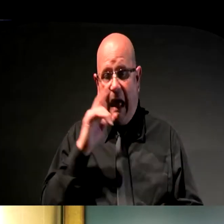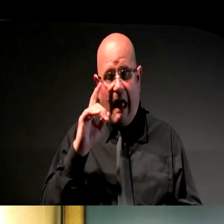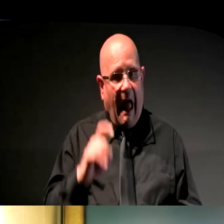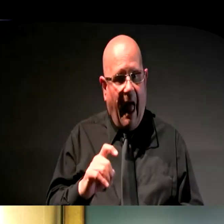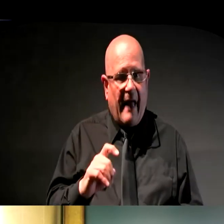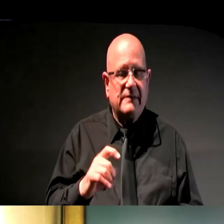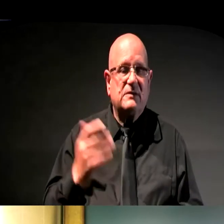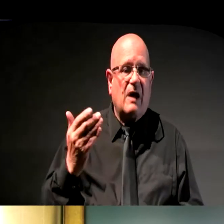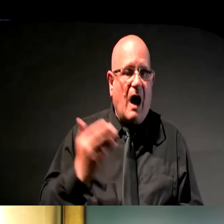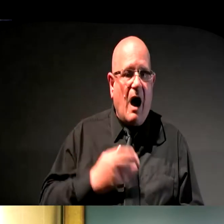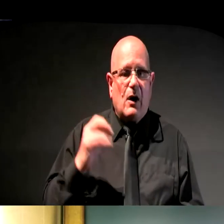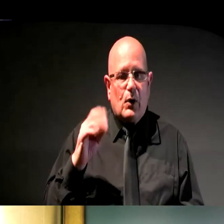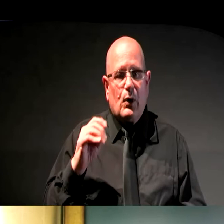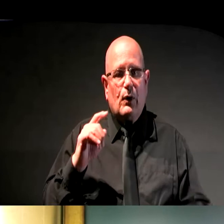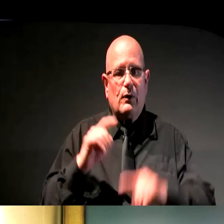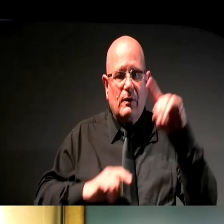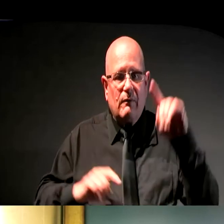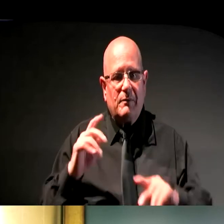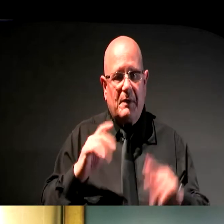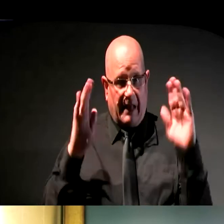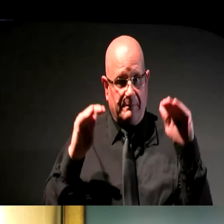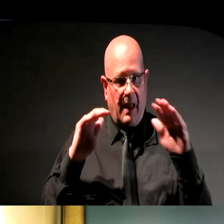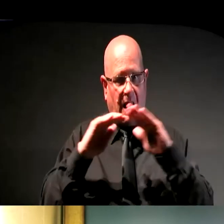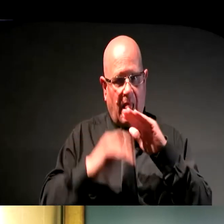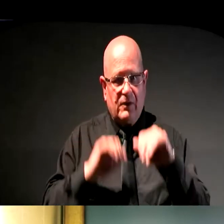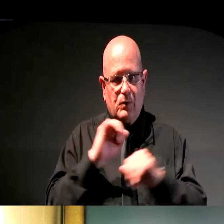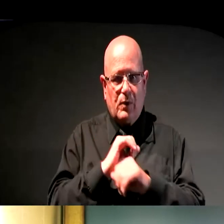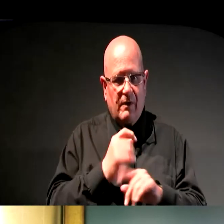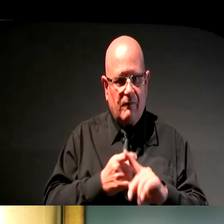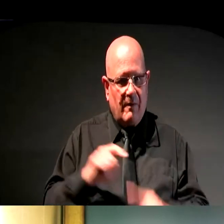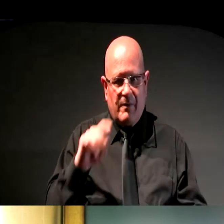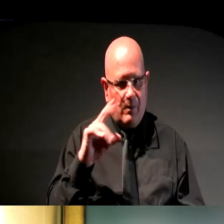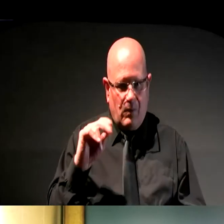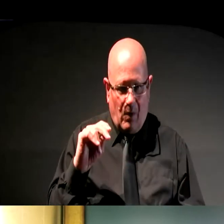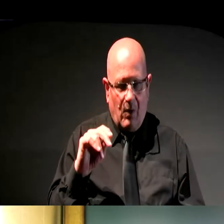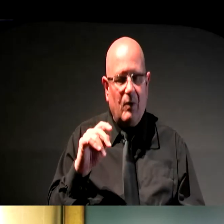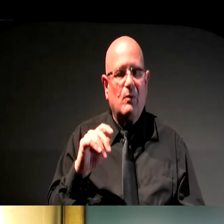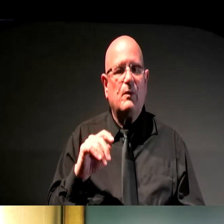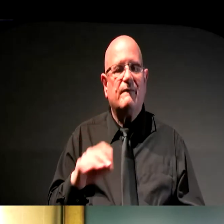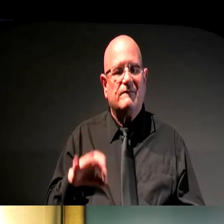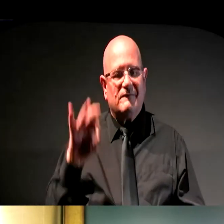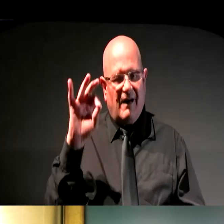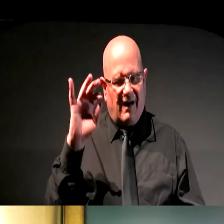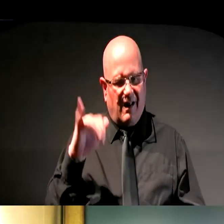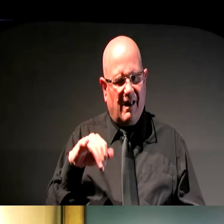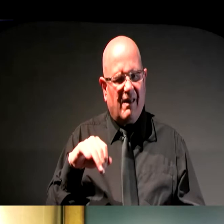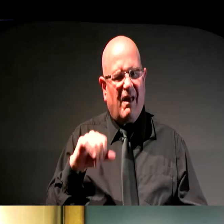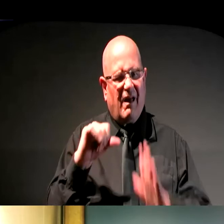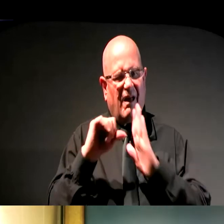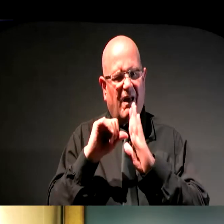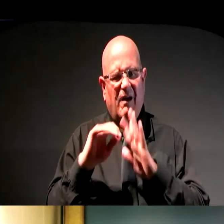hire neurodiverse folks to expect less work. And we are finding, I think across the board, that it's